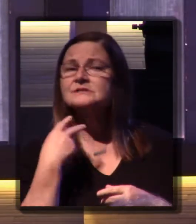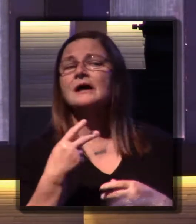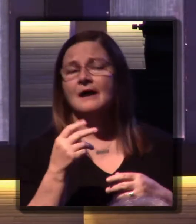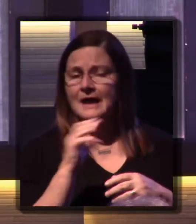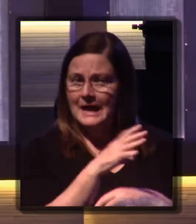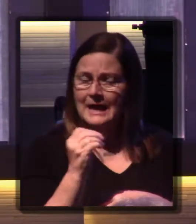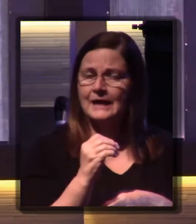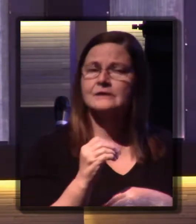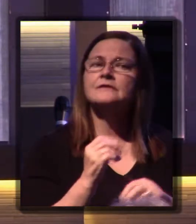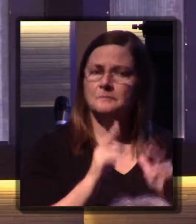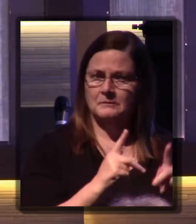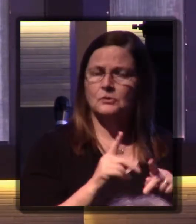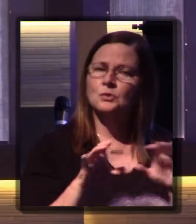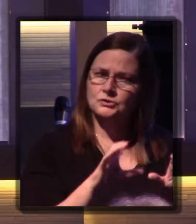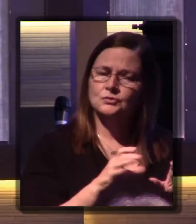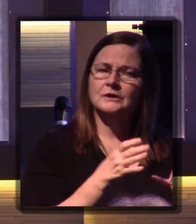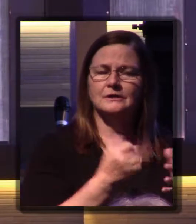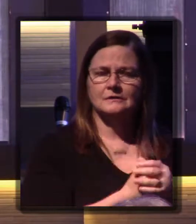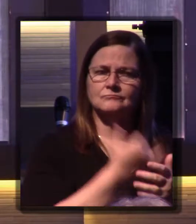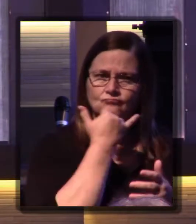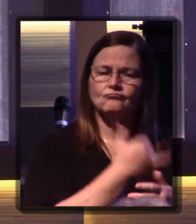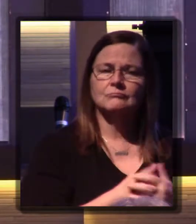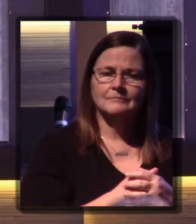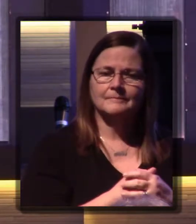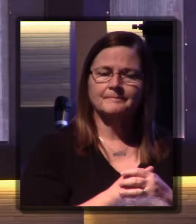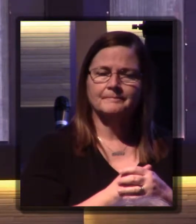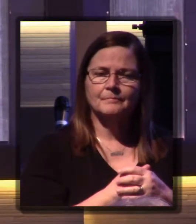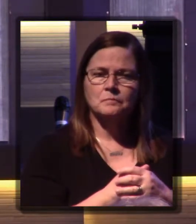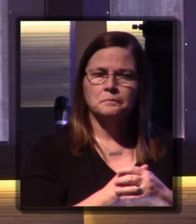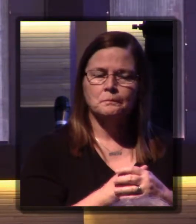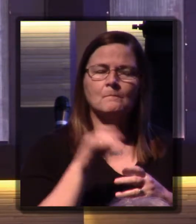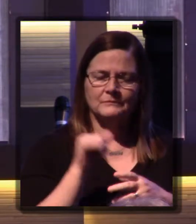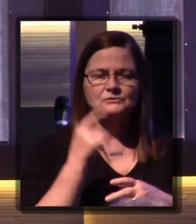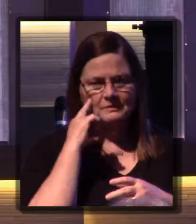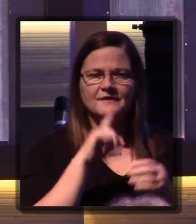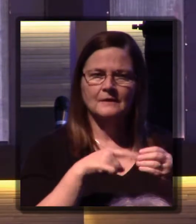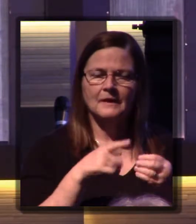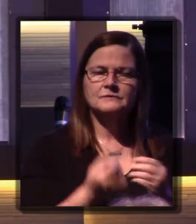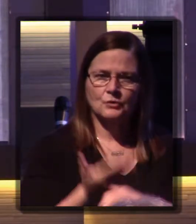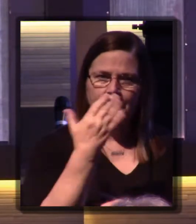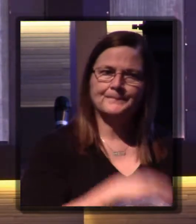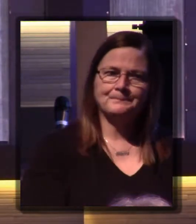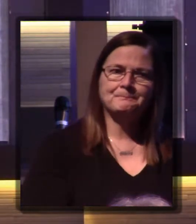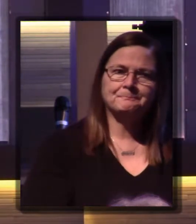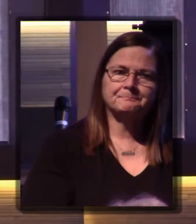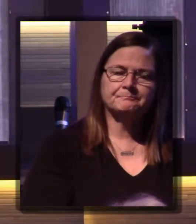of that injustice? What message do we have? And so that's what we're going to be thinking about this morning.